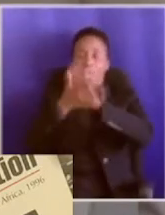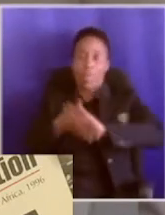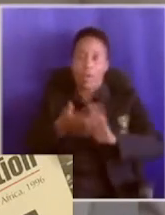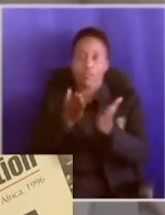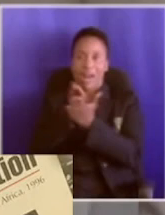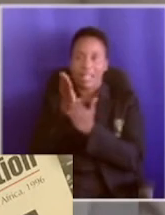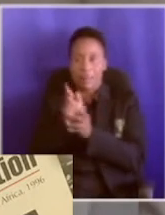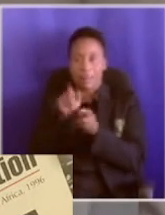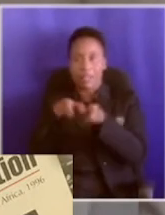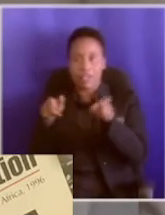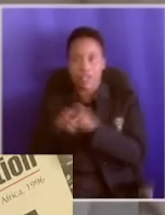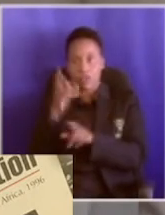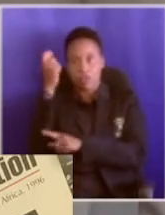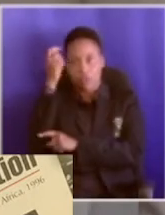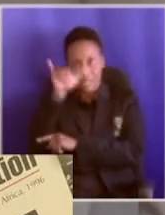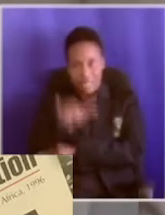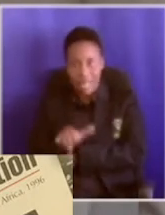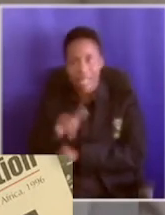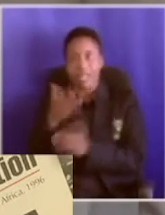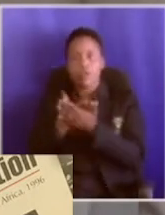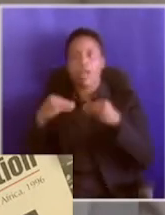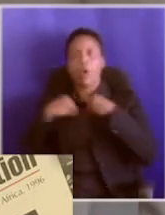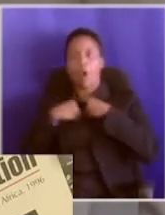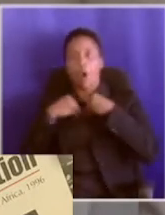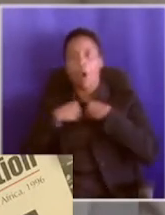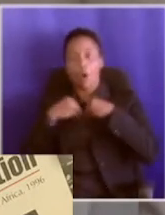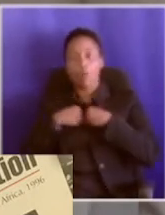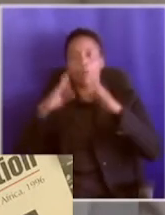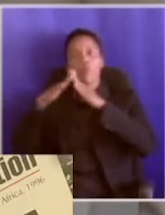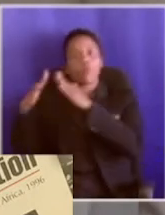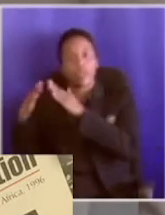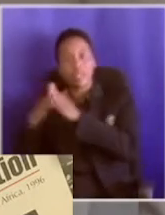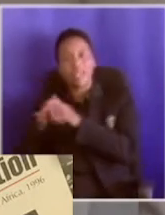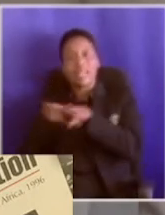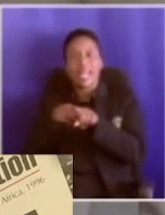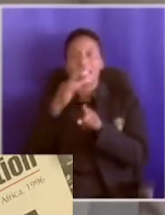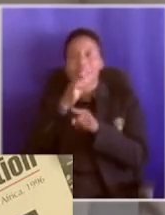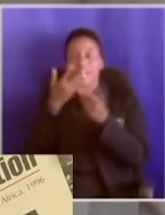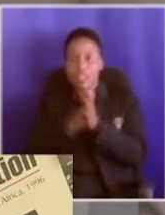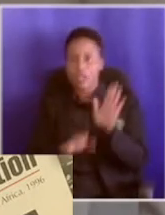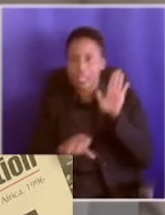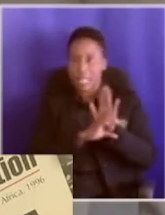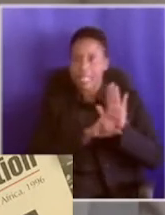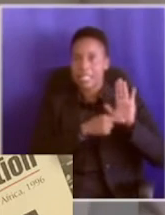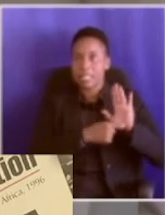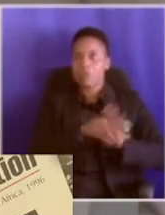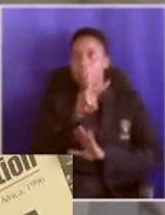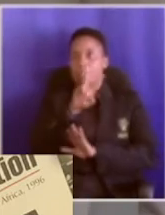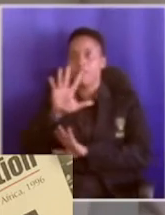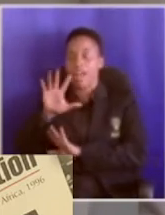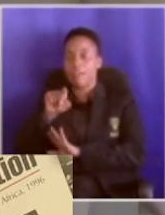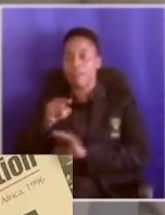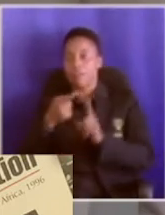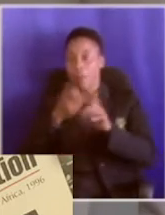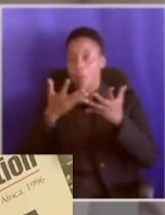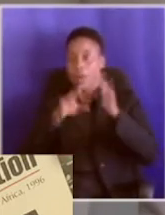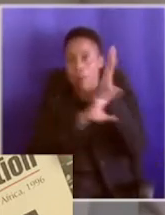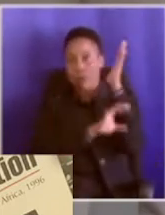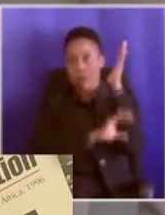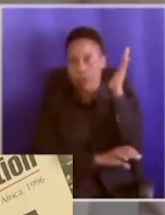rural communities to own their property as stipulated in Section 25 of the